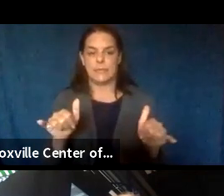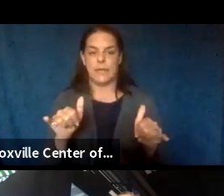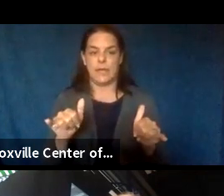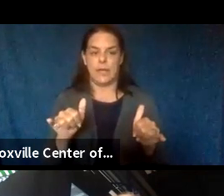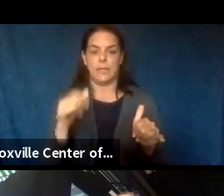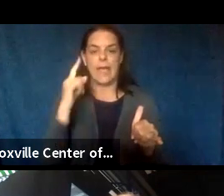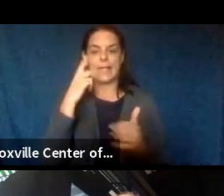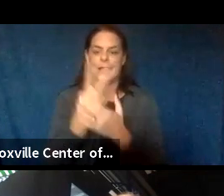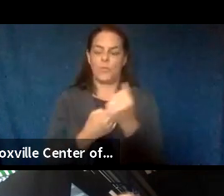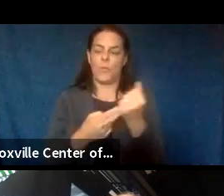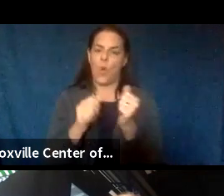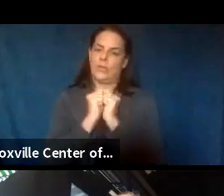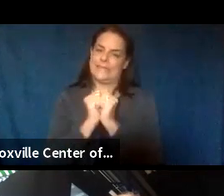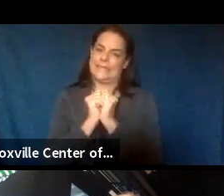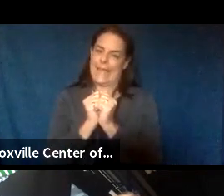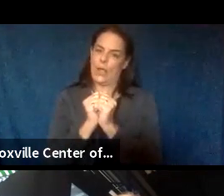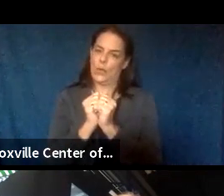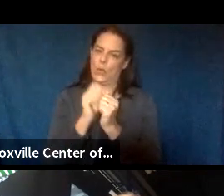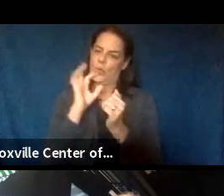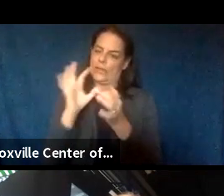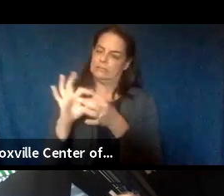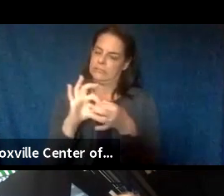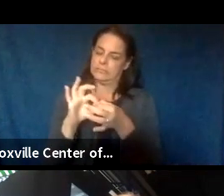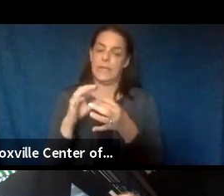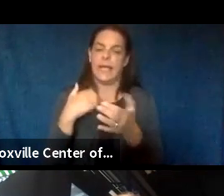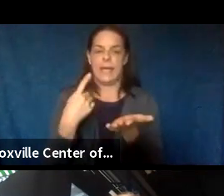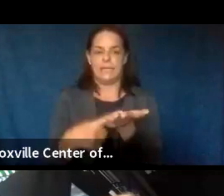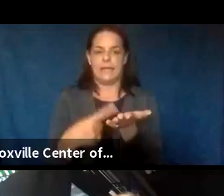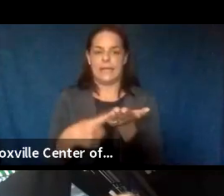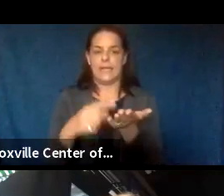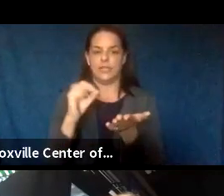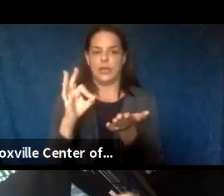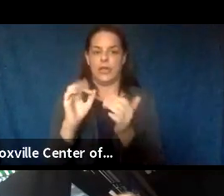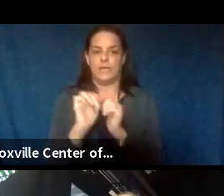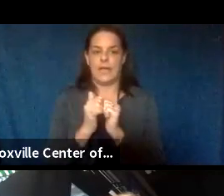the two are so tied together, that to have a discussion of how